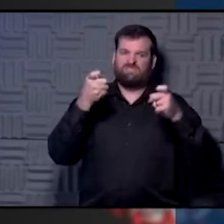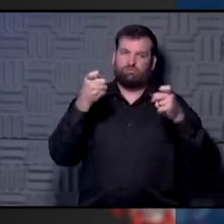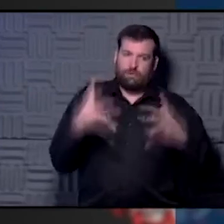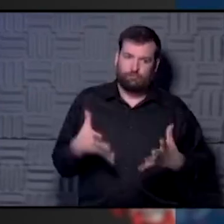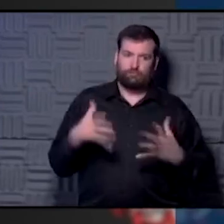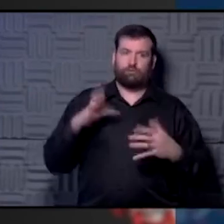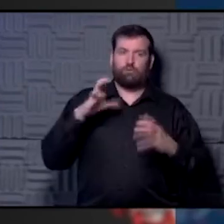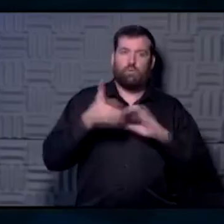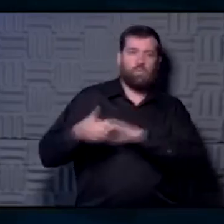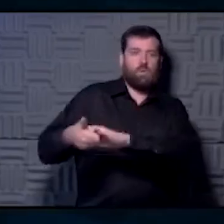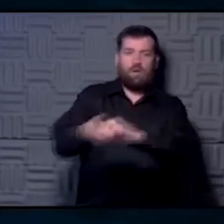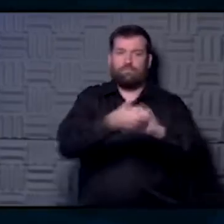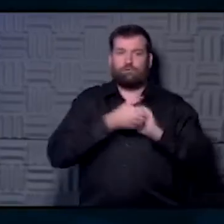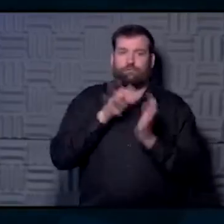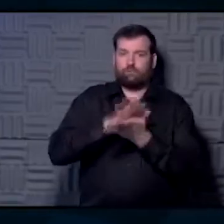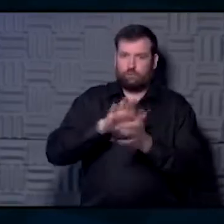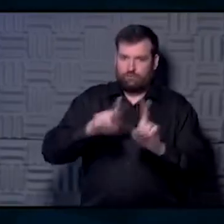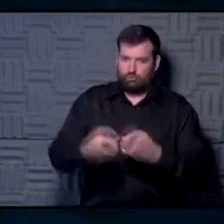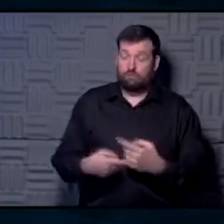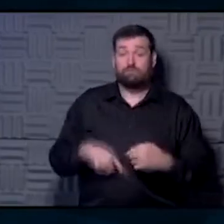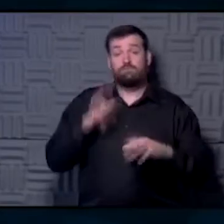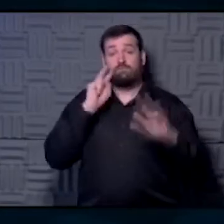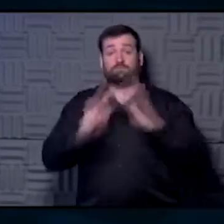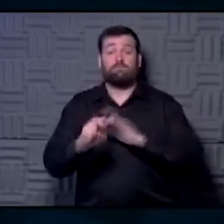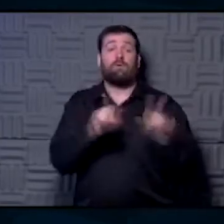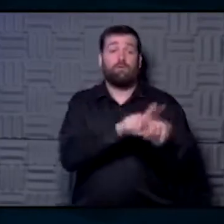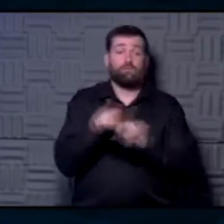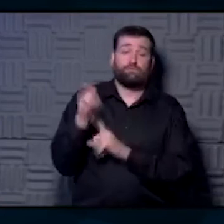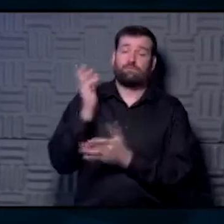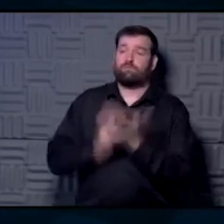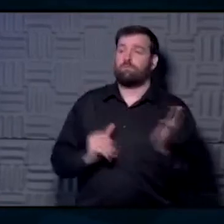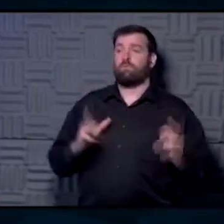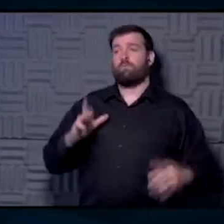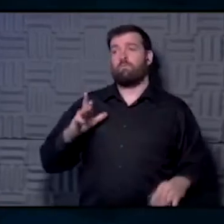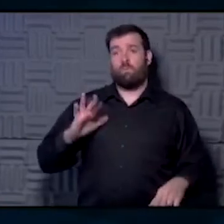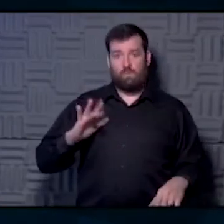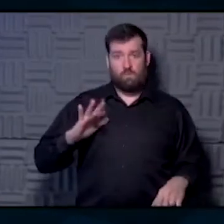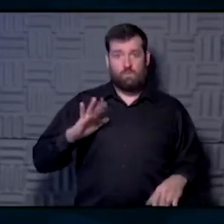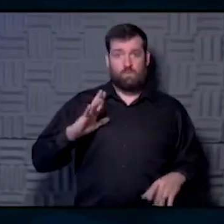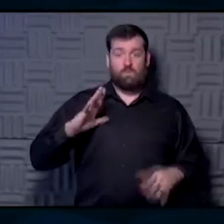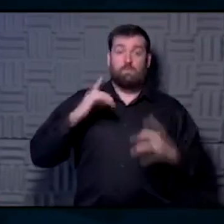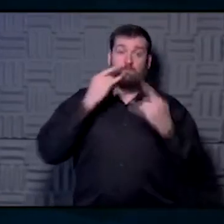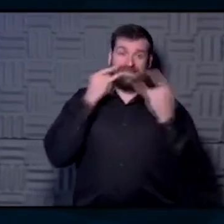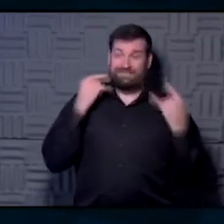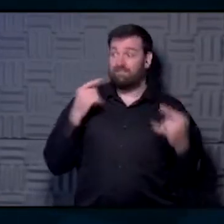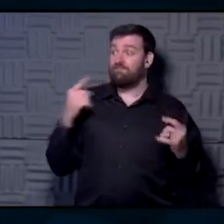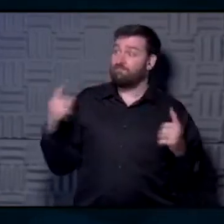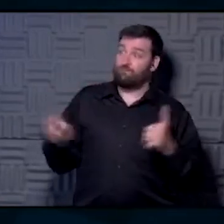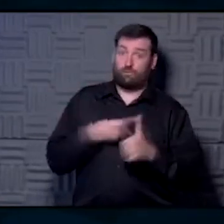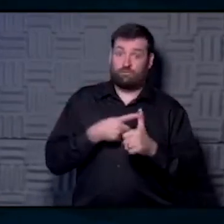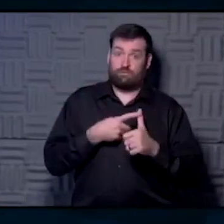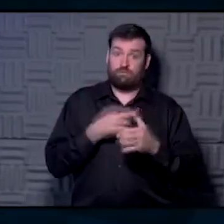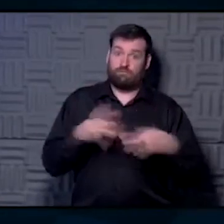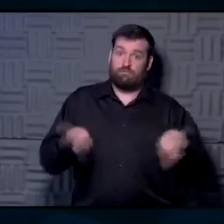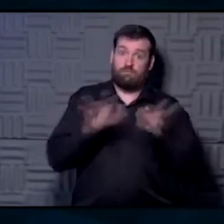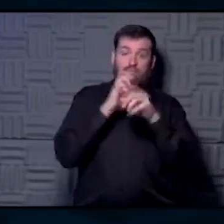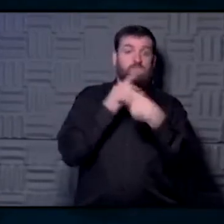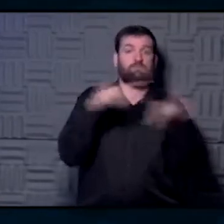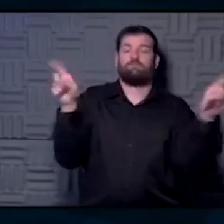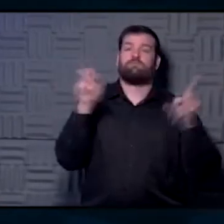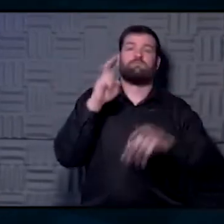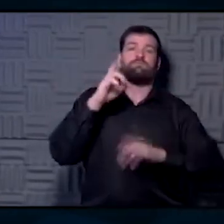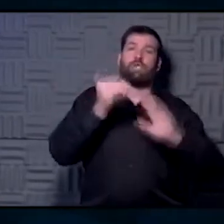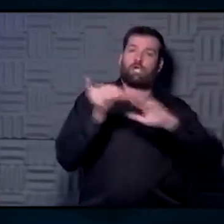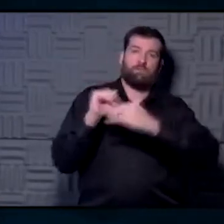will be with us. So we'll look forward to that. We'll also look forward to some pretty cool masking, but first, an important announcement about the Community Blood Center.